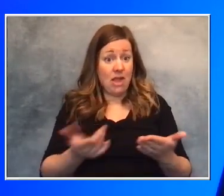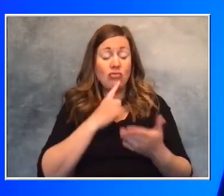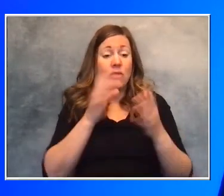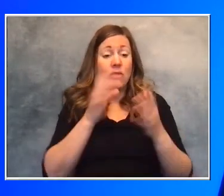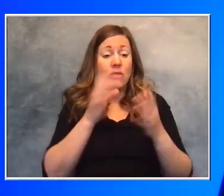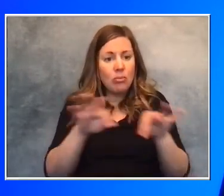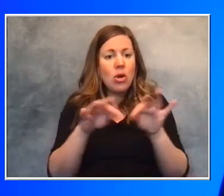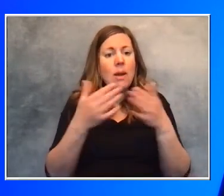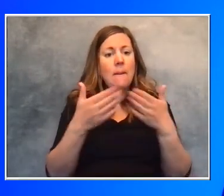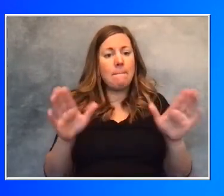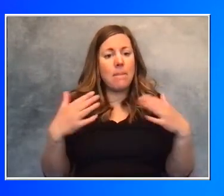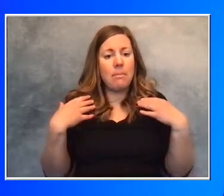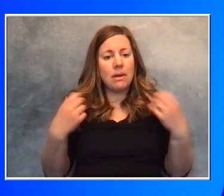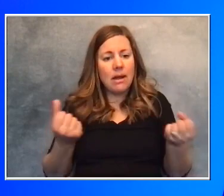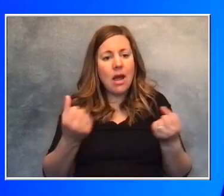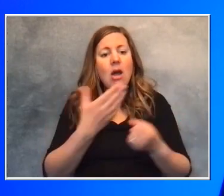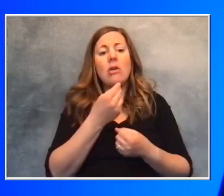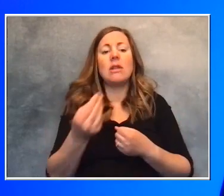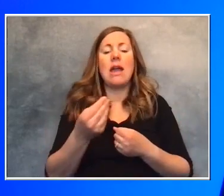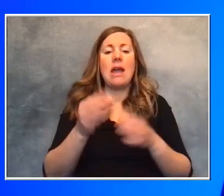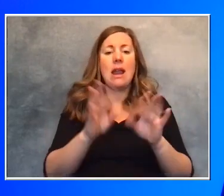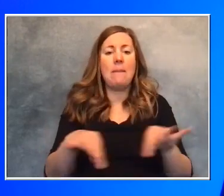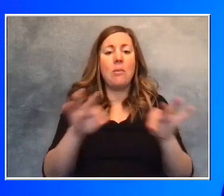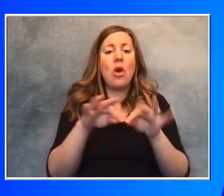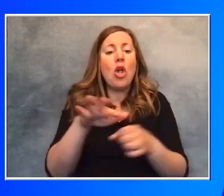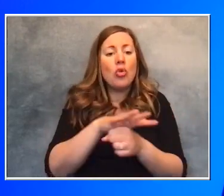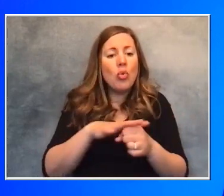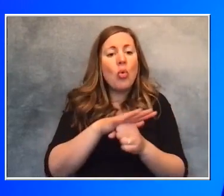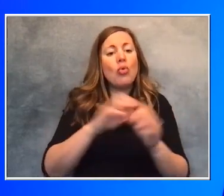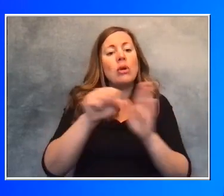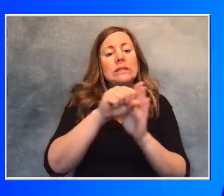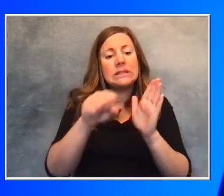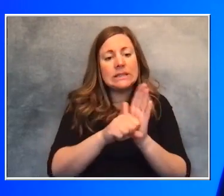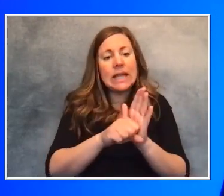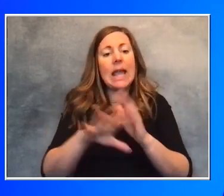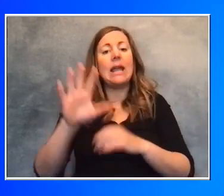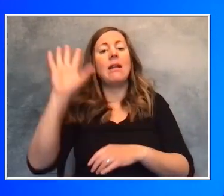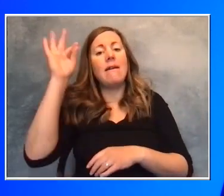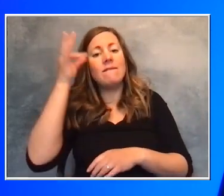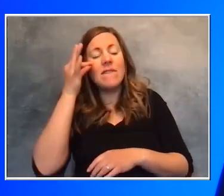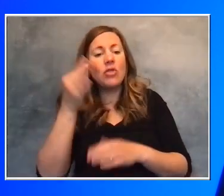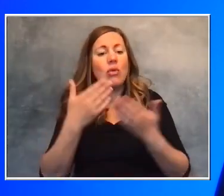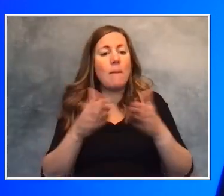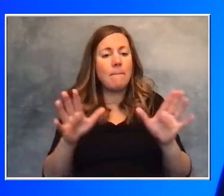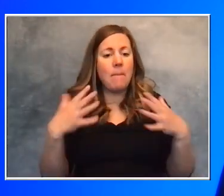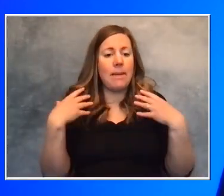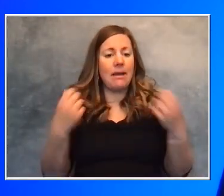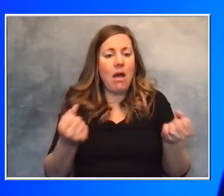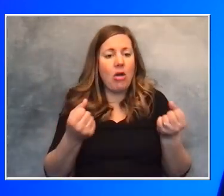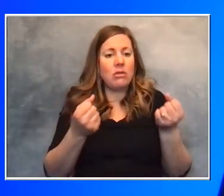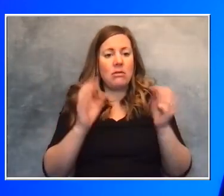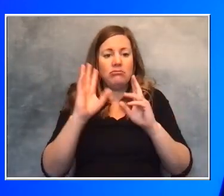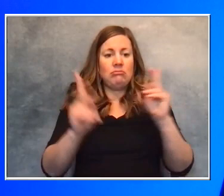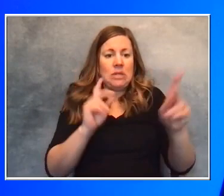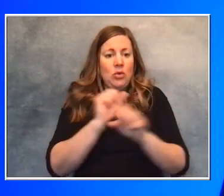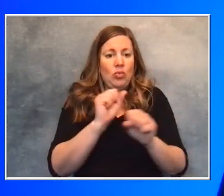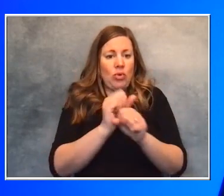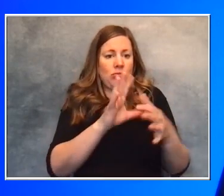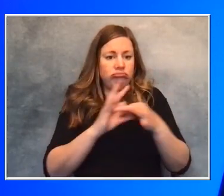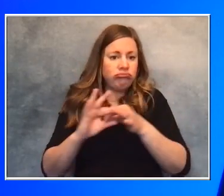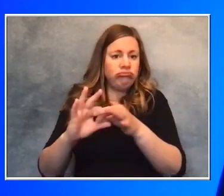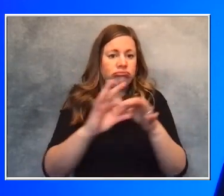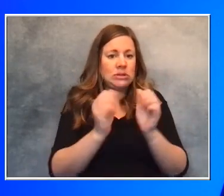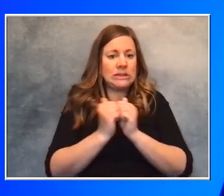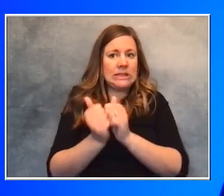and the importance of local, state, and federal public health officials working together. In that, I think that has worked